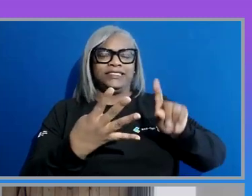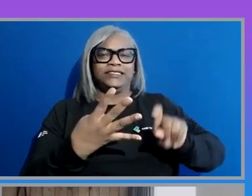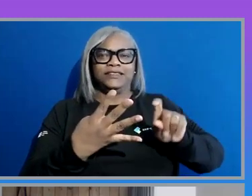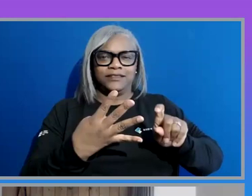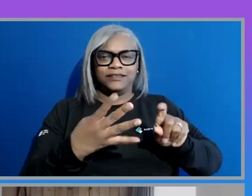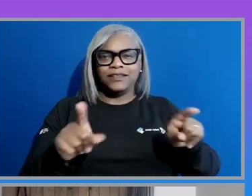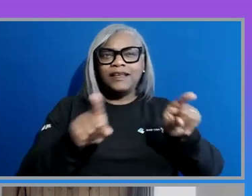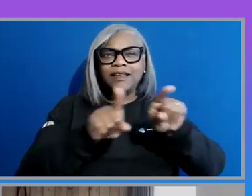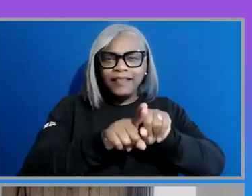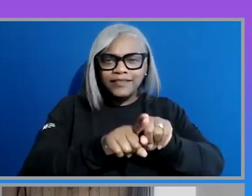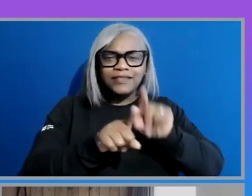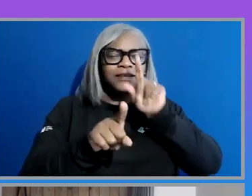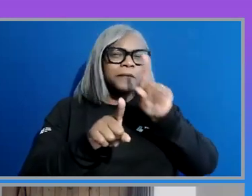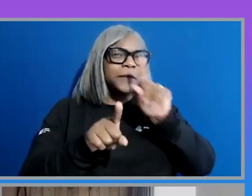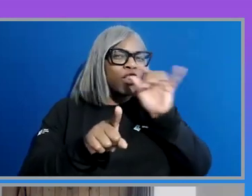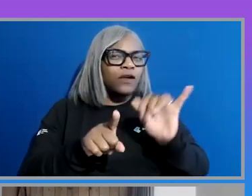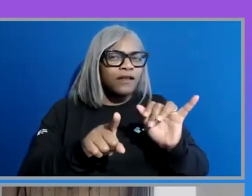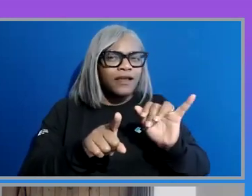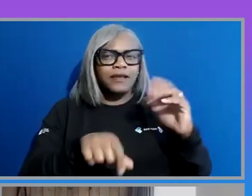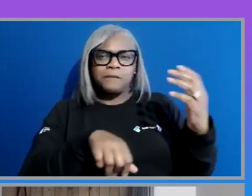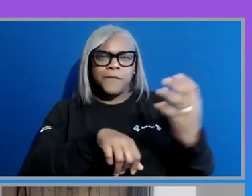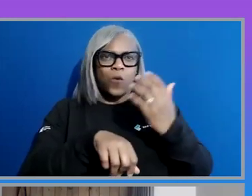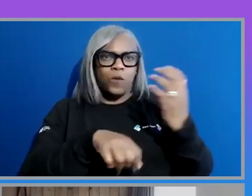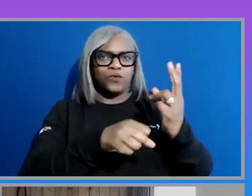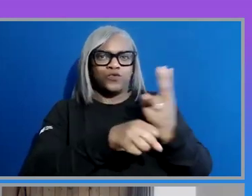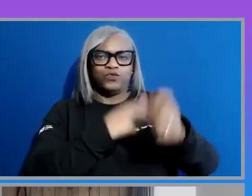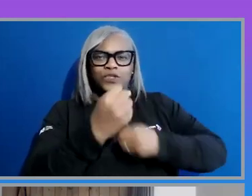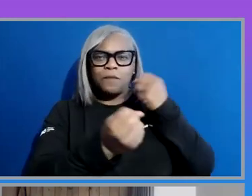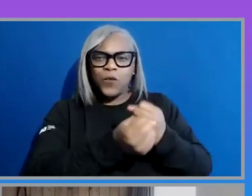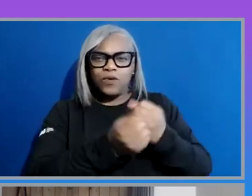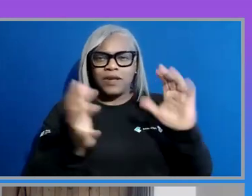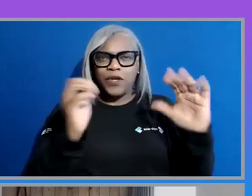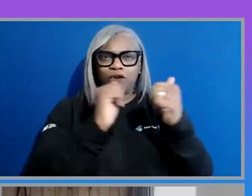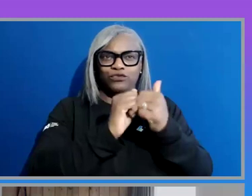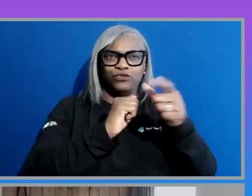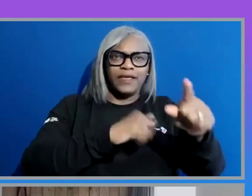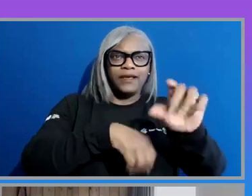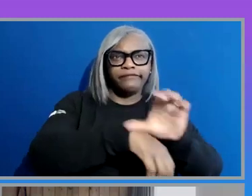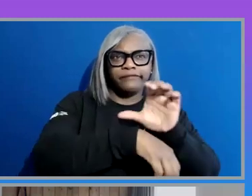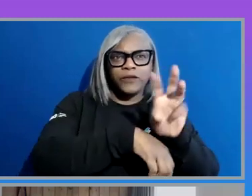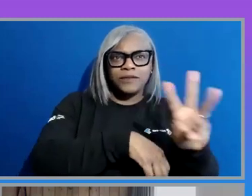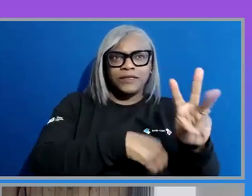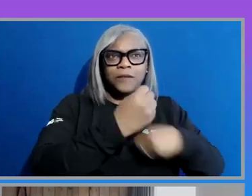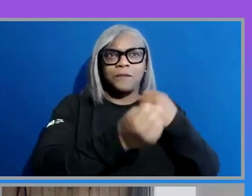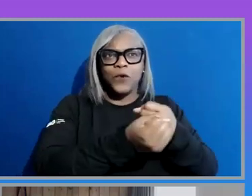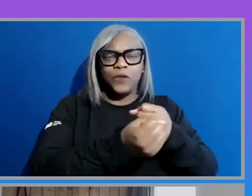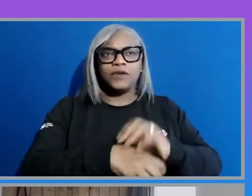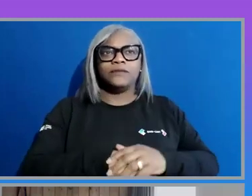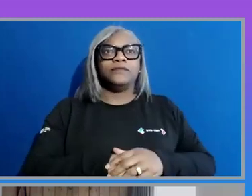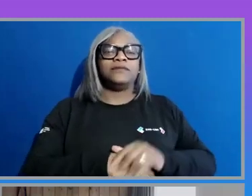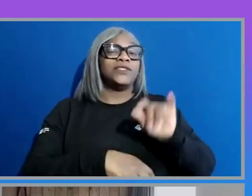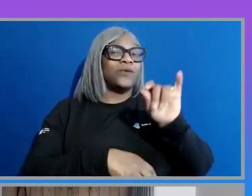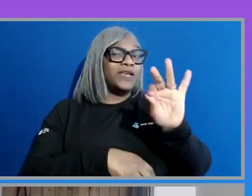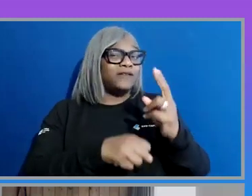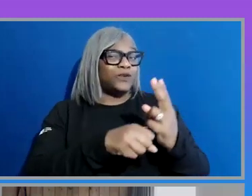mobile view support. And the takeaway here is that if you meet the accessibility success criteria